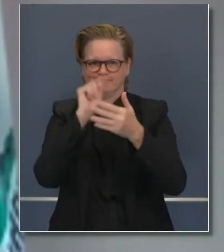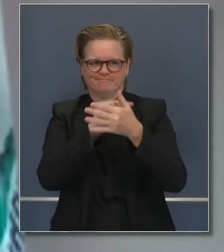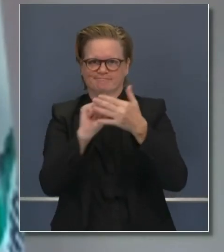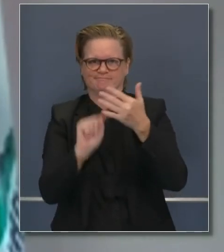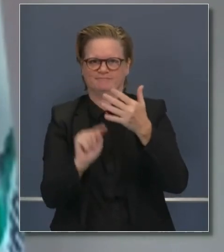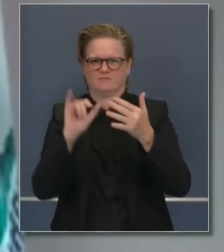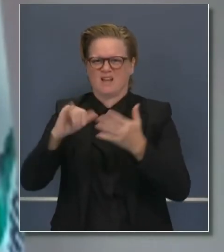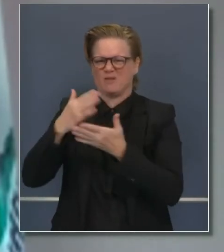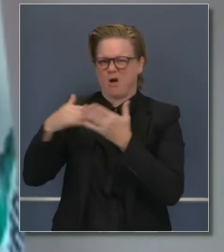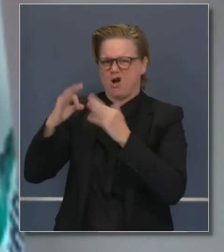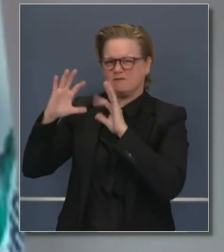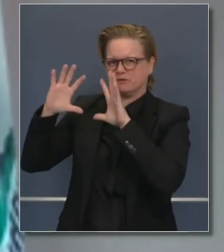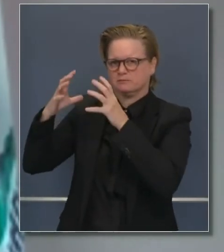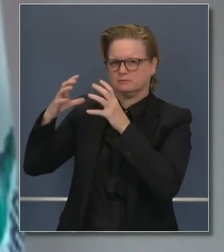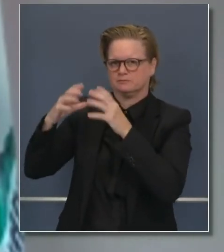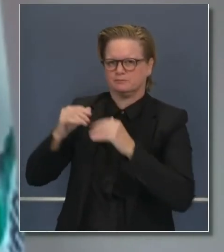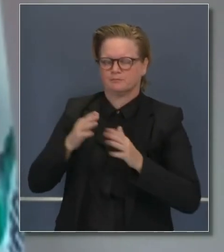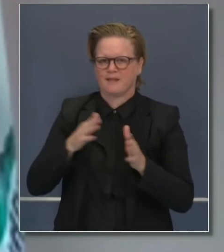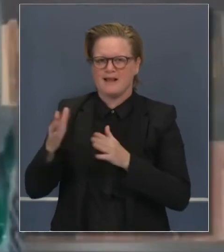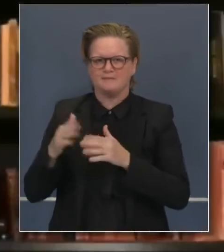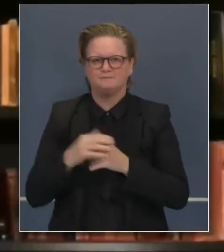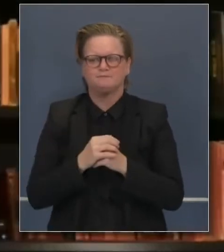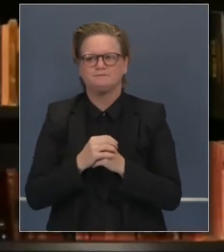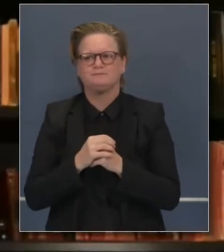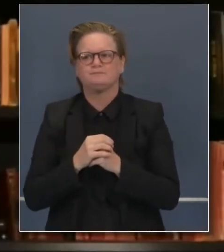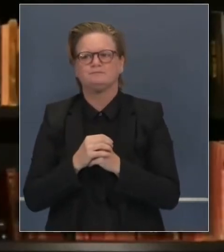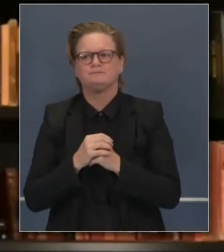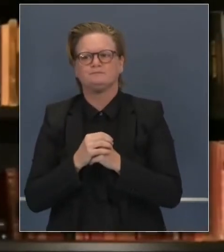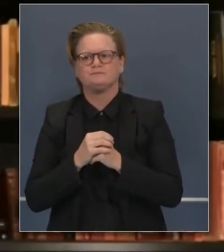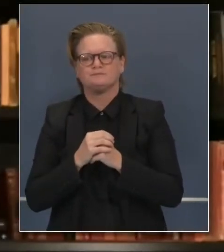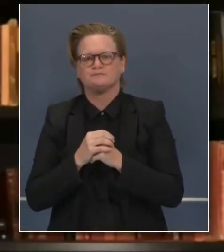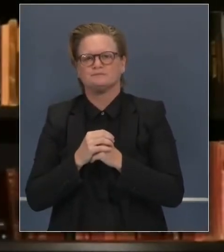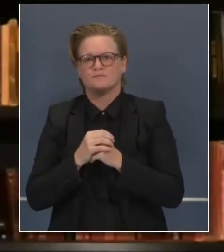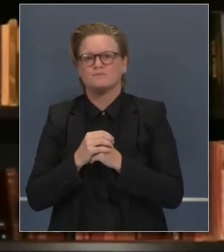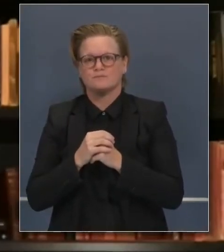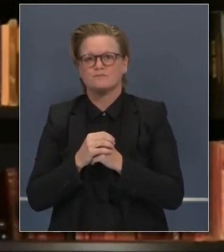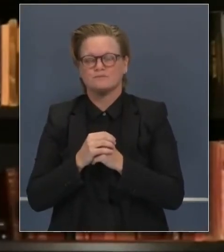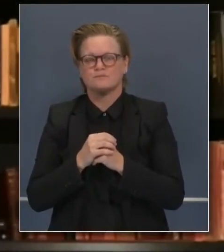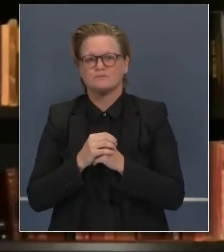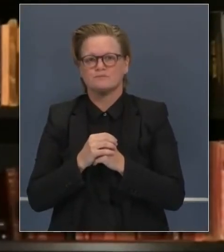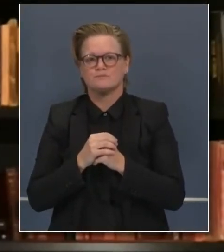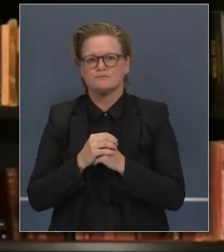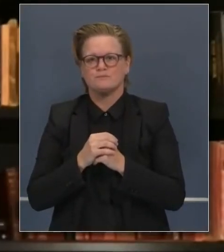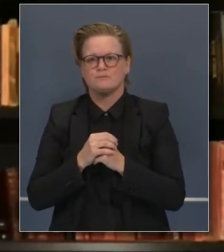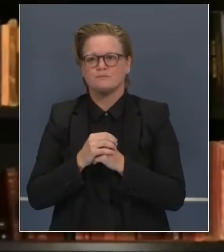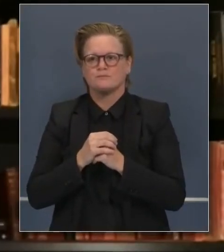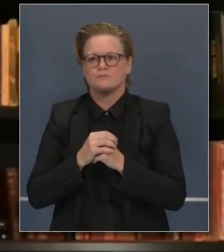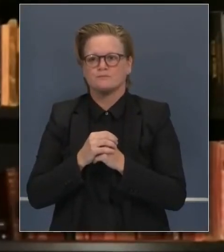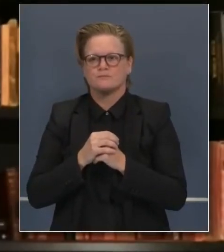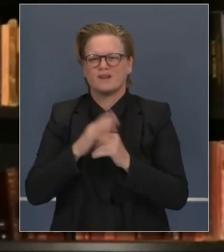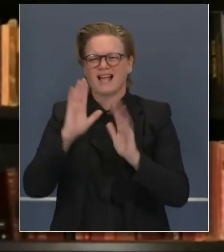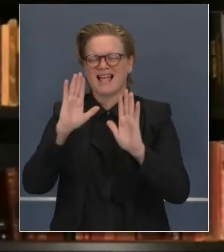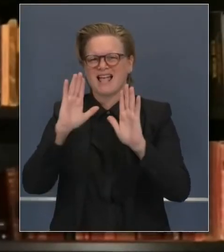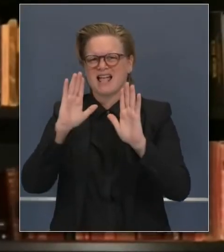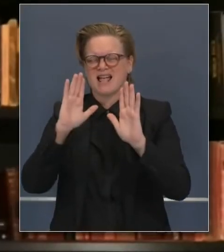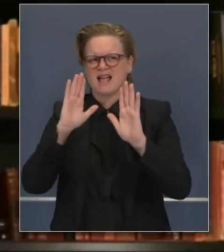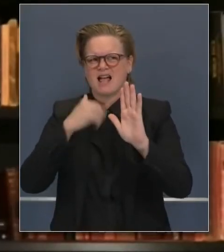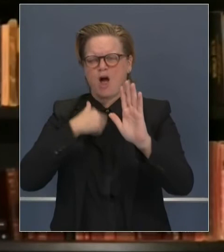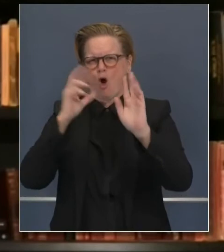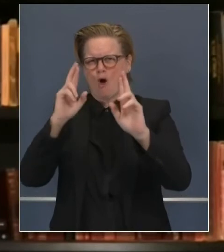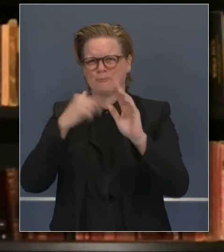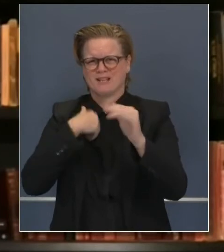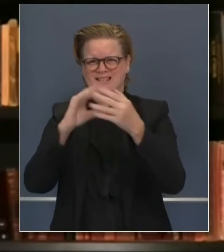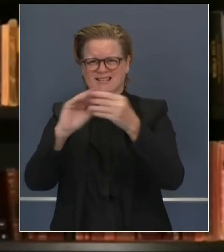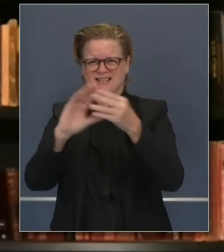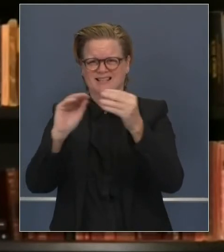Hope that made sense. And I hope it, and when you follow it through, it does make sense, but I appreciate the opportunity. Thank you, Dr. Galley,